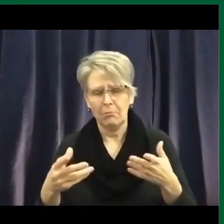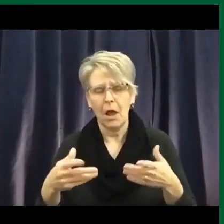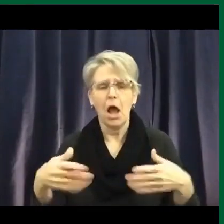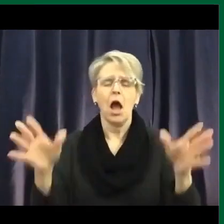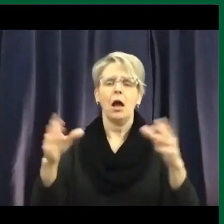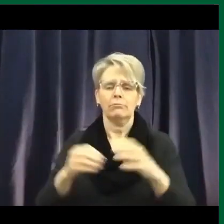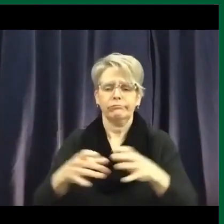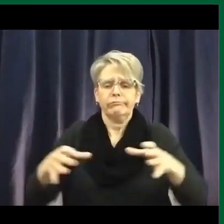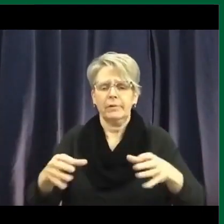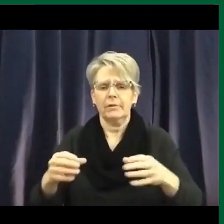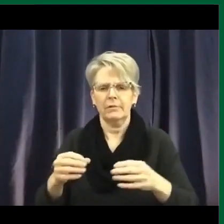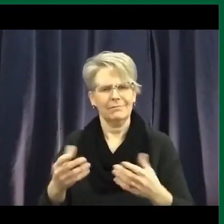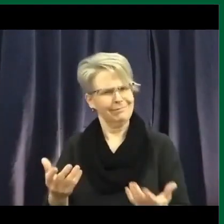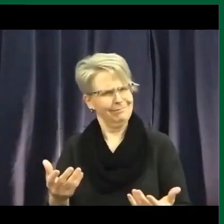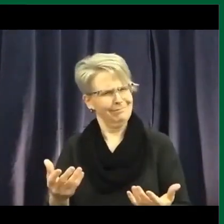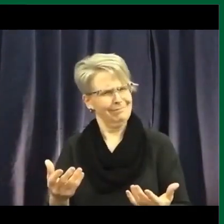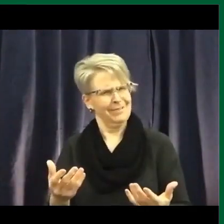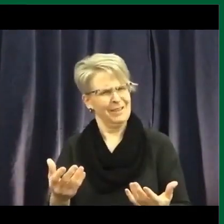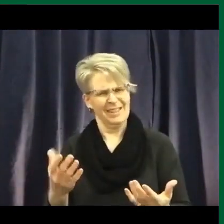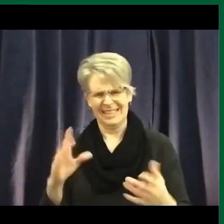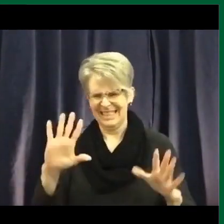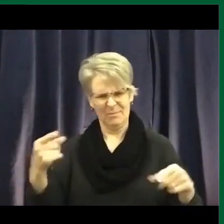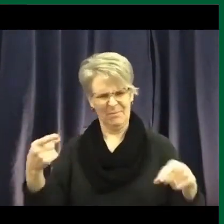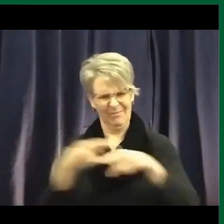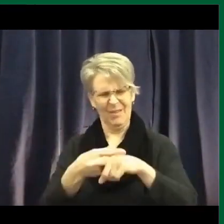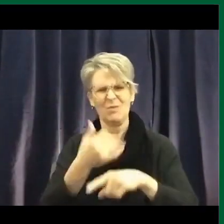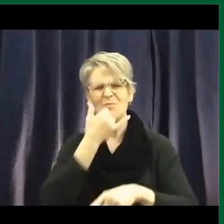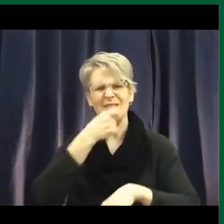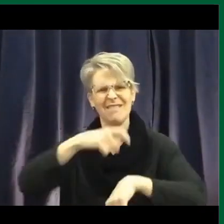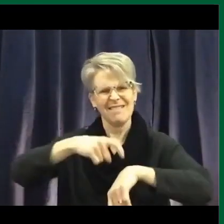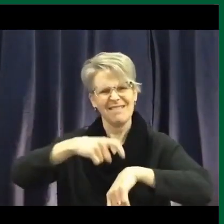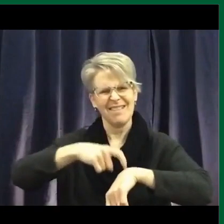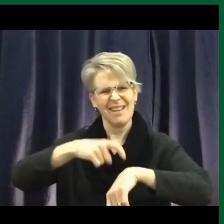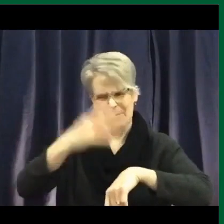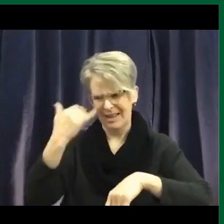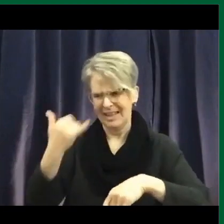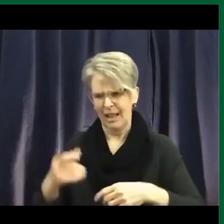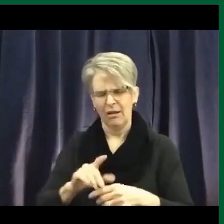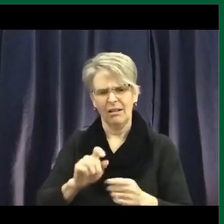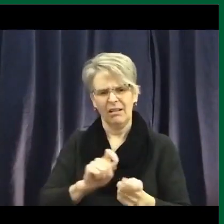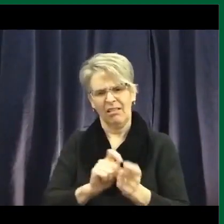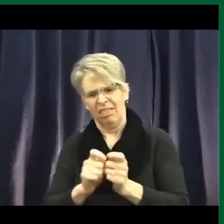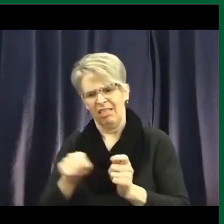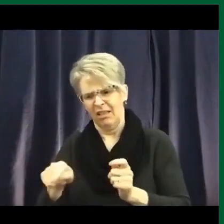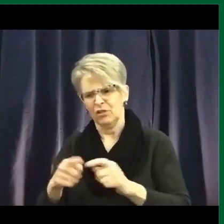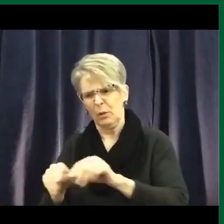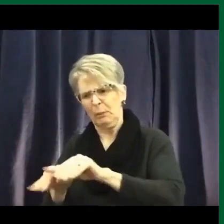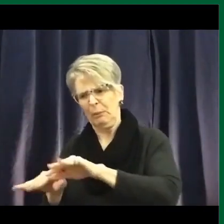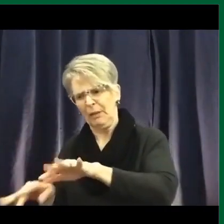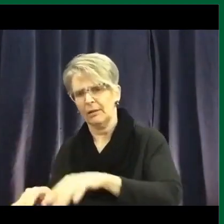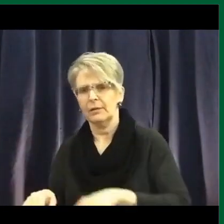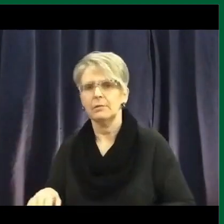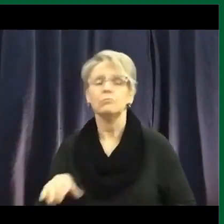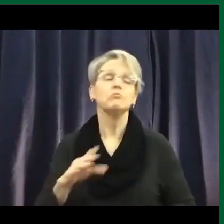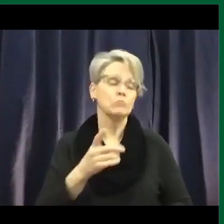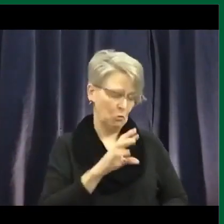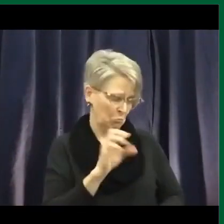the time when those variants are putting the province at risk of a third wave. So maybe I can answer some initial comments.